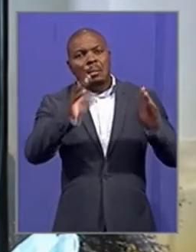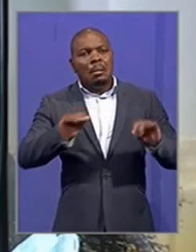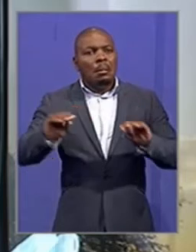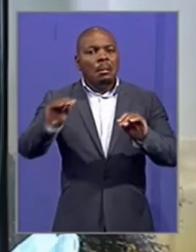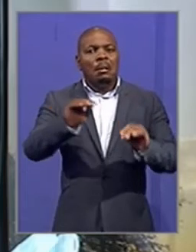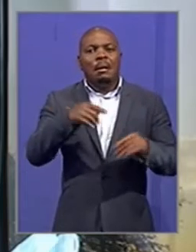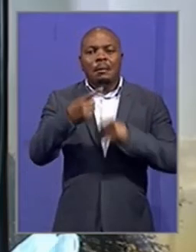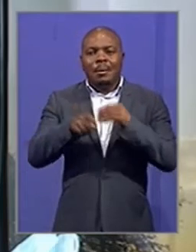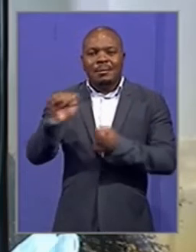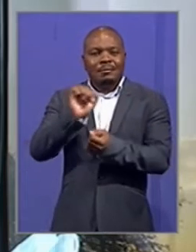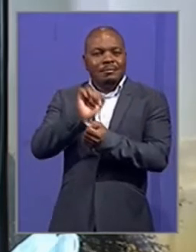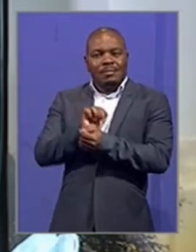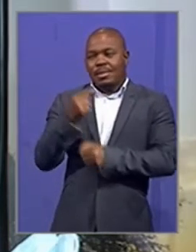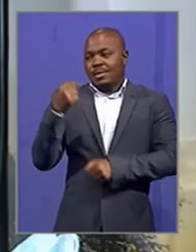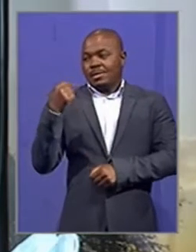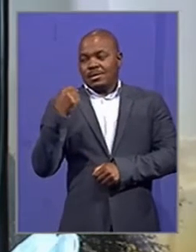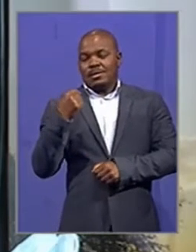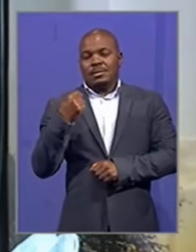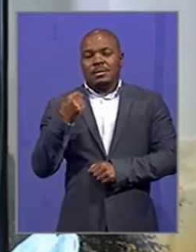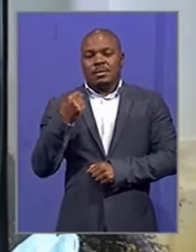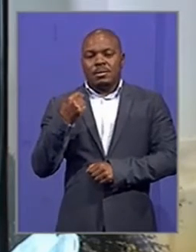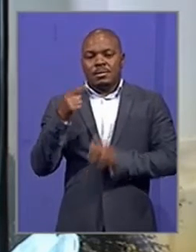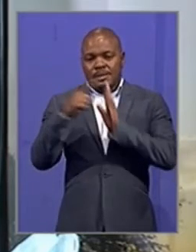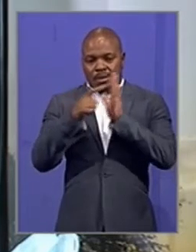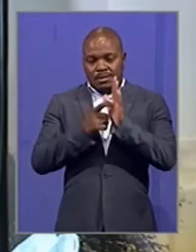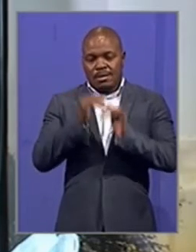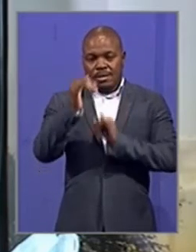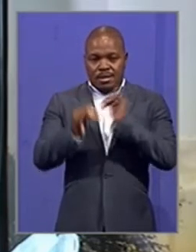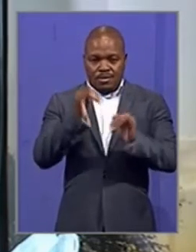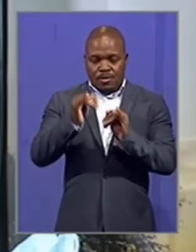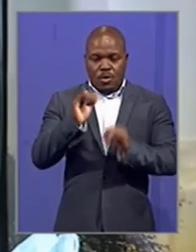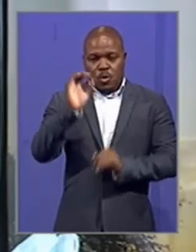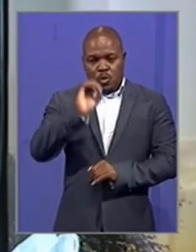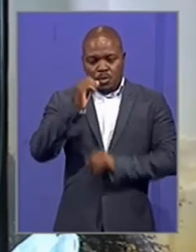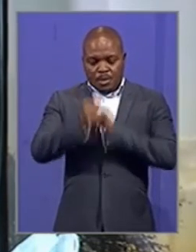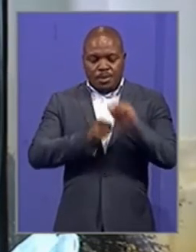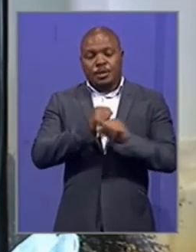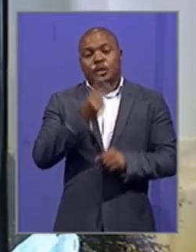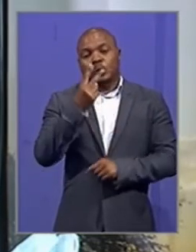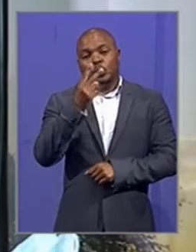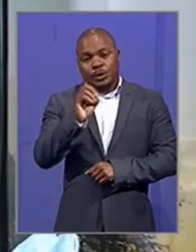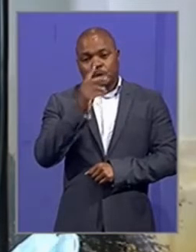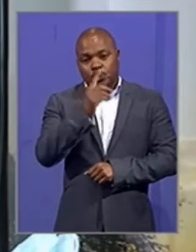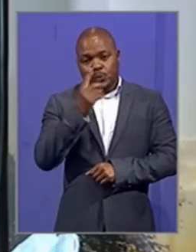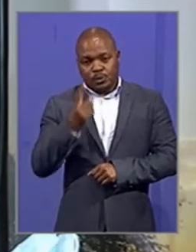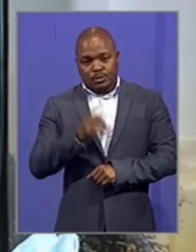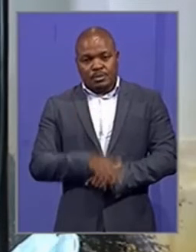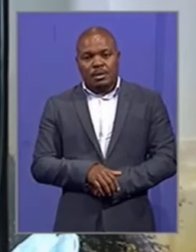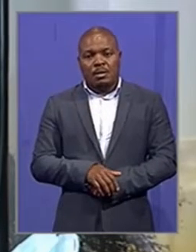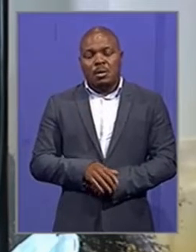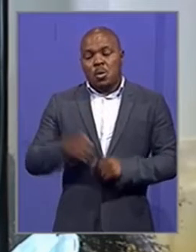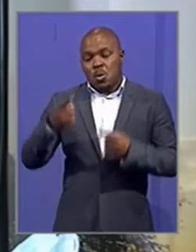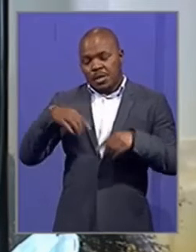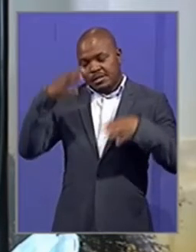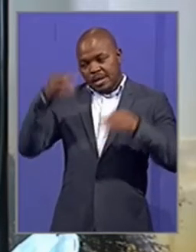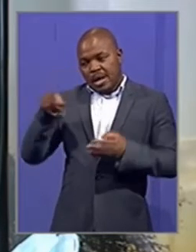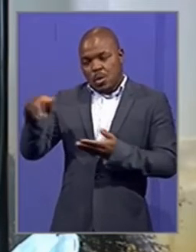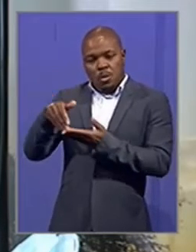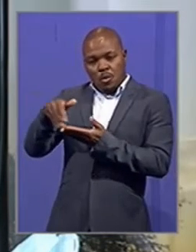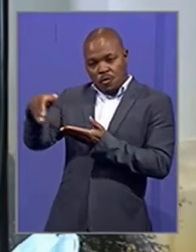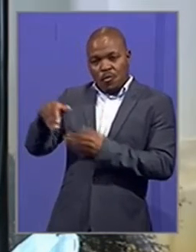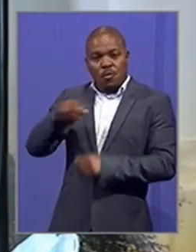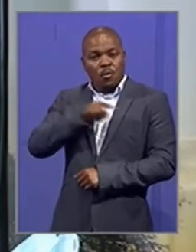detention yesterday on the 11th of October 2021. The decision to release MEC Msibi